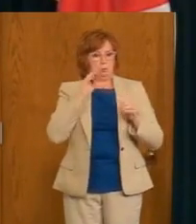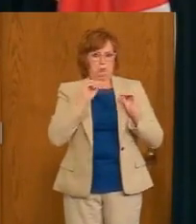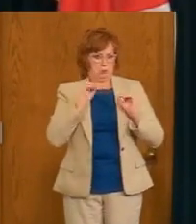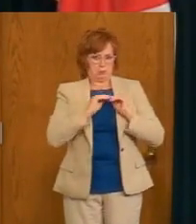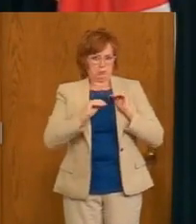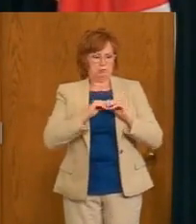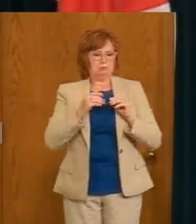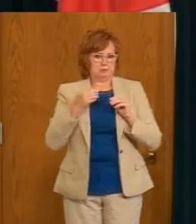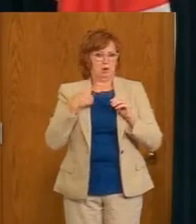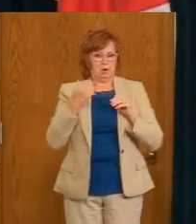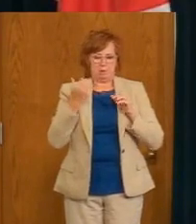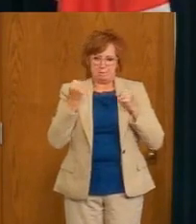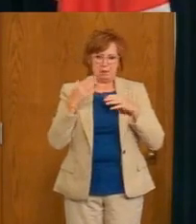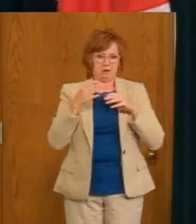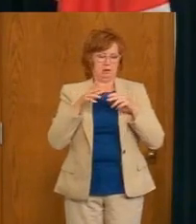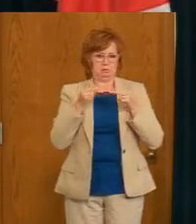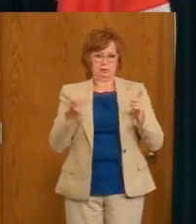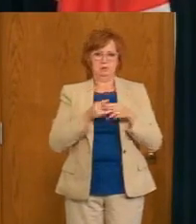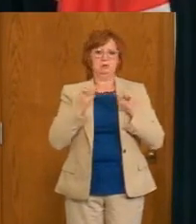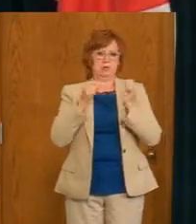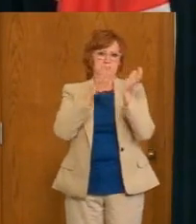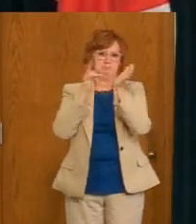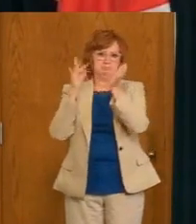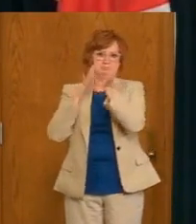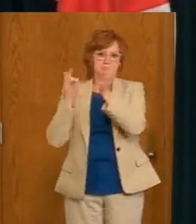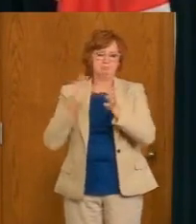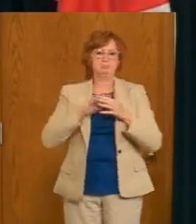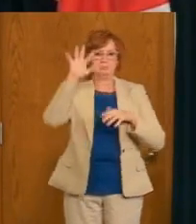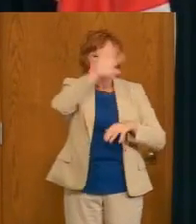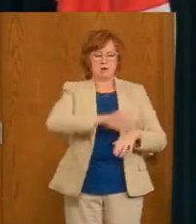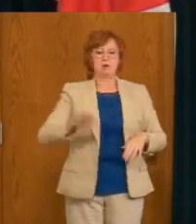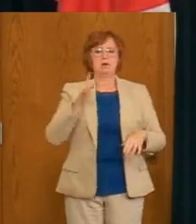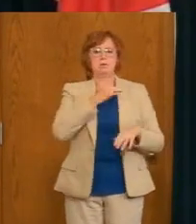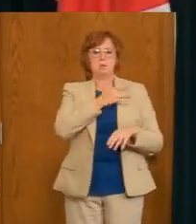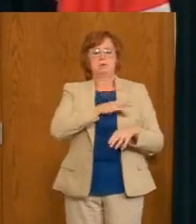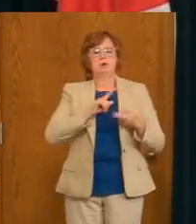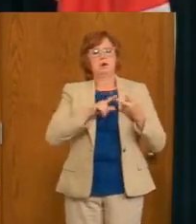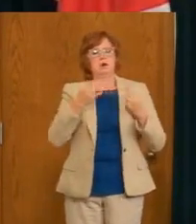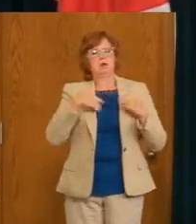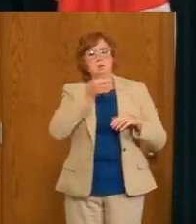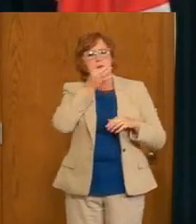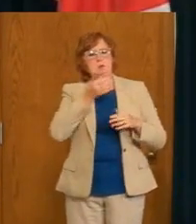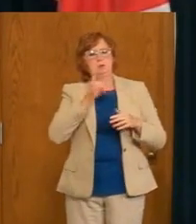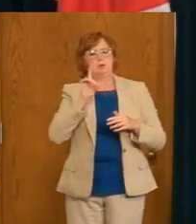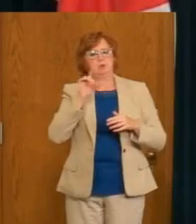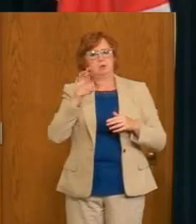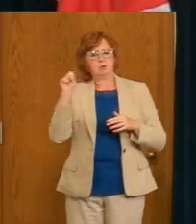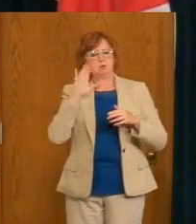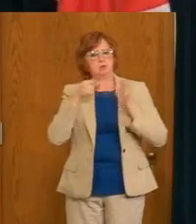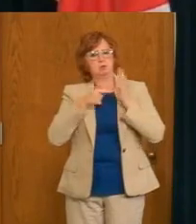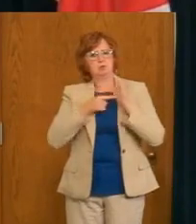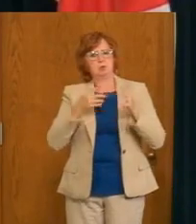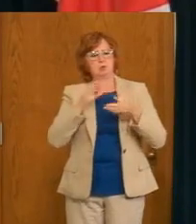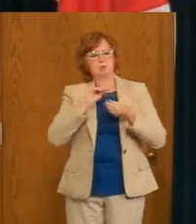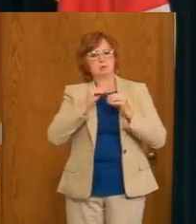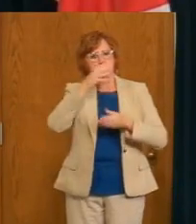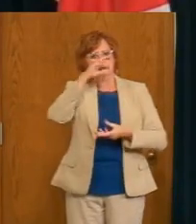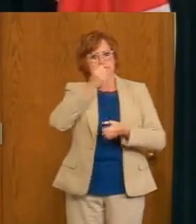couple of minutes, Dr. Shahab is going to present some pretty clear data showing just how effective these vaccines are